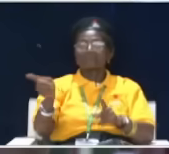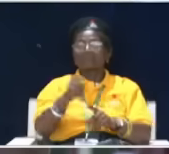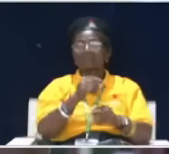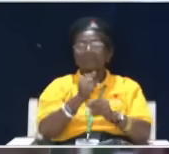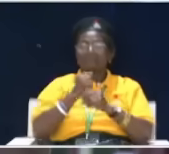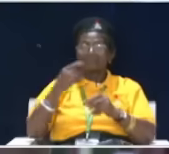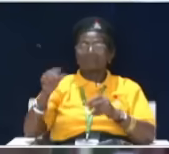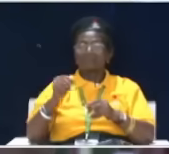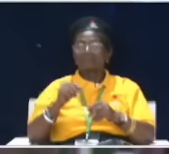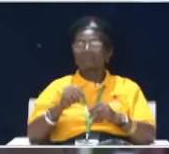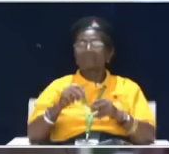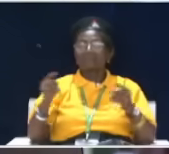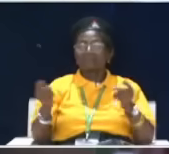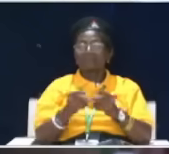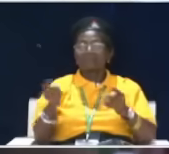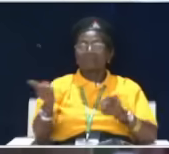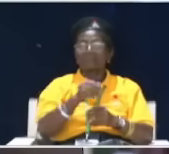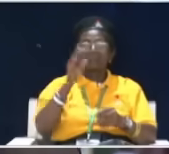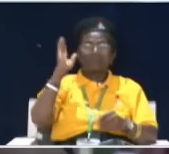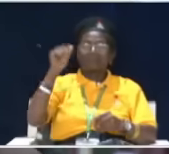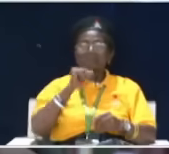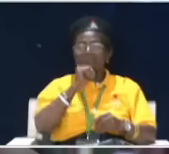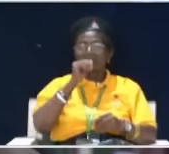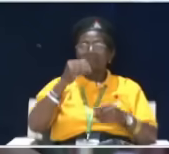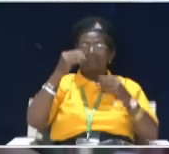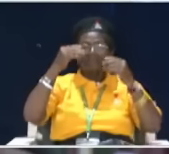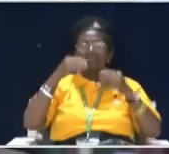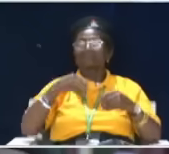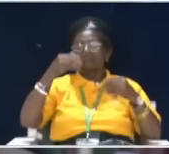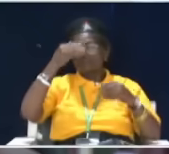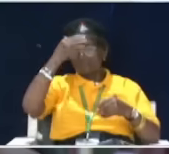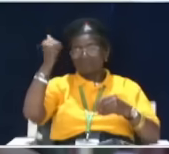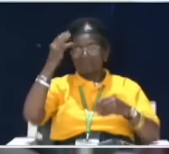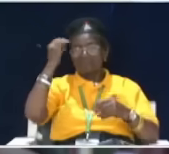him. Oh, nigba gbe. He knows your heart.